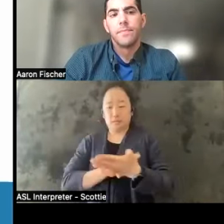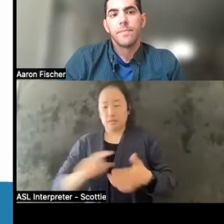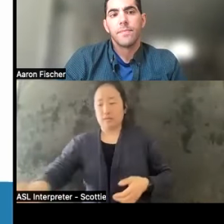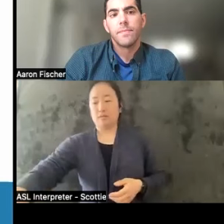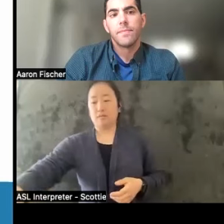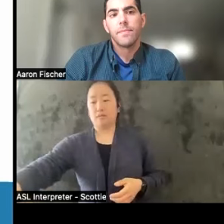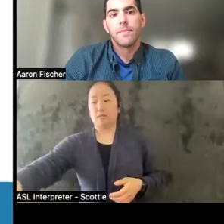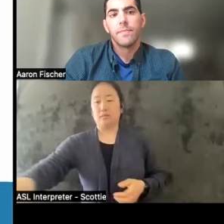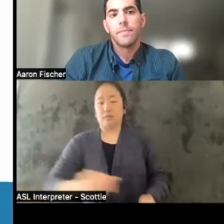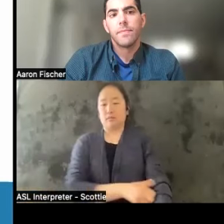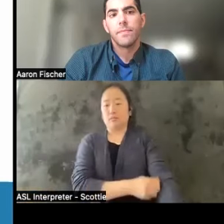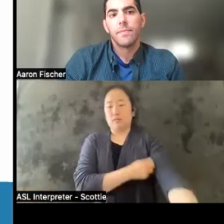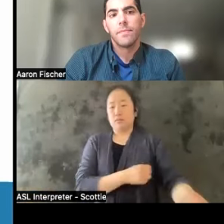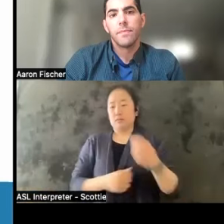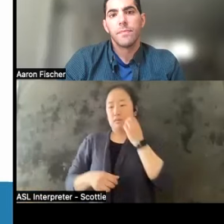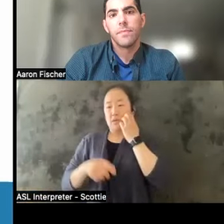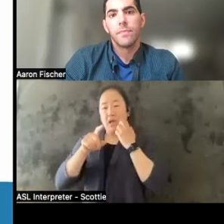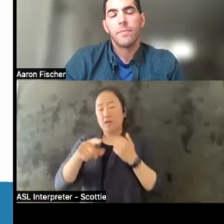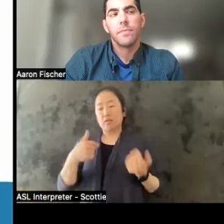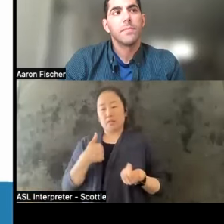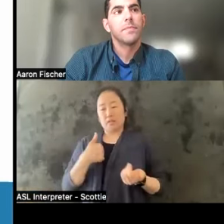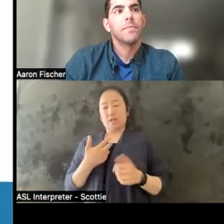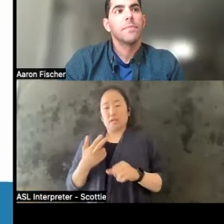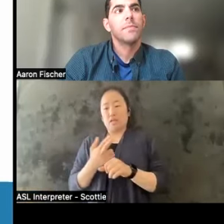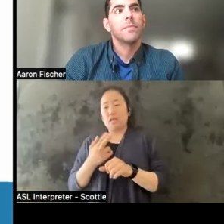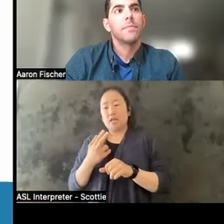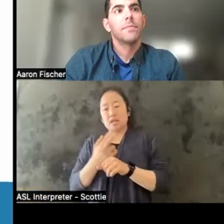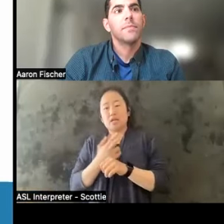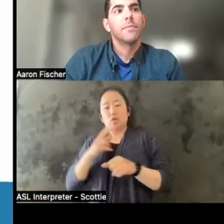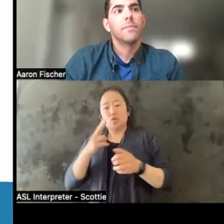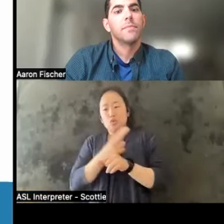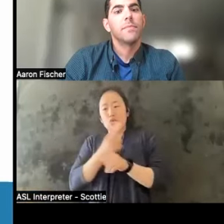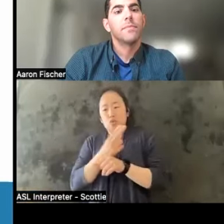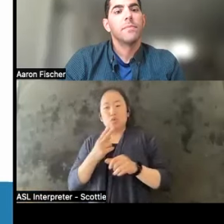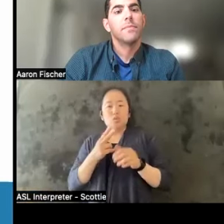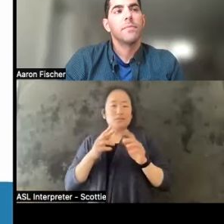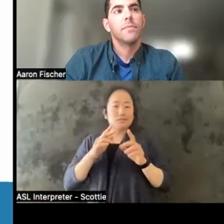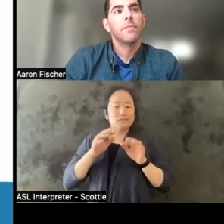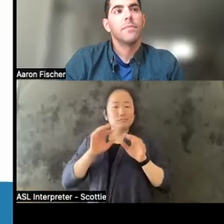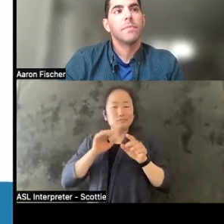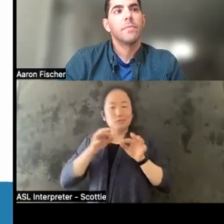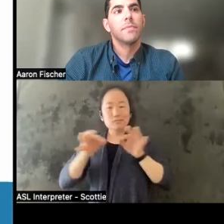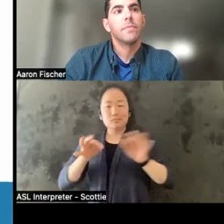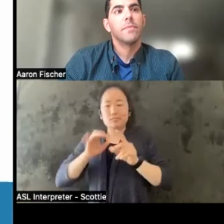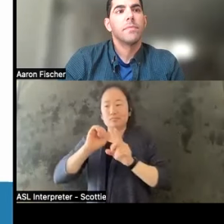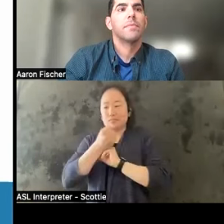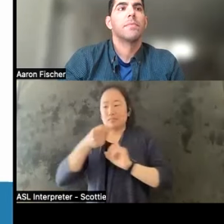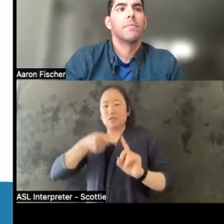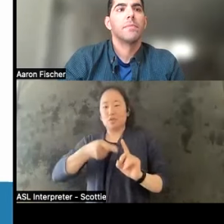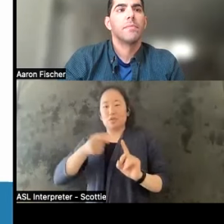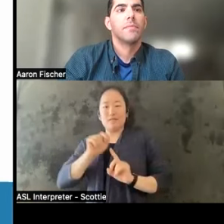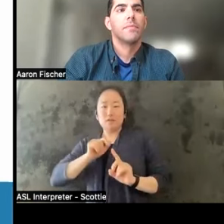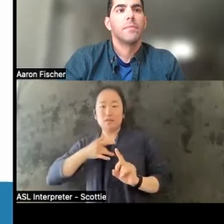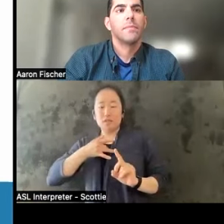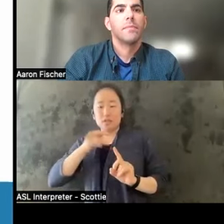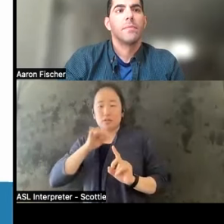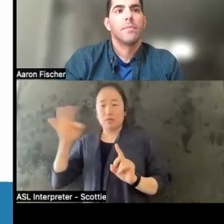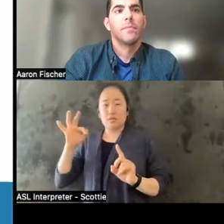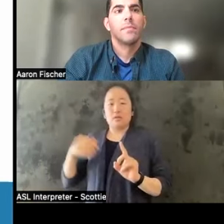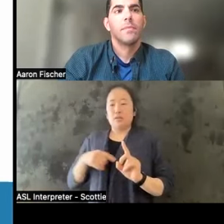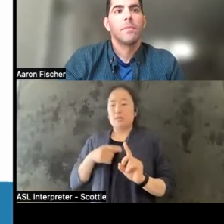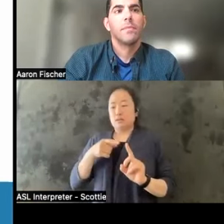used frequently to describe situations that feel off, but really whether something is or is not discrimination is a